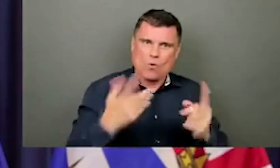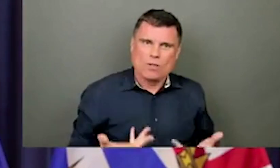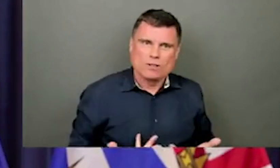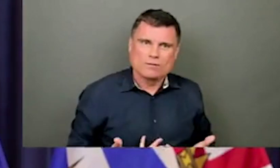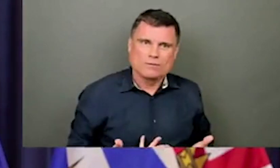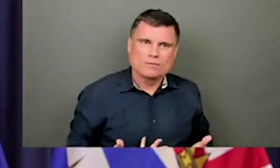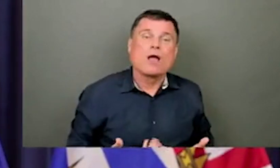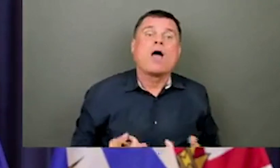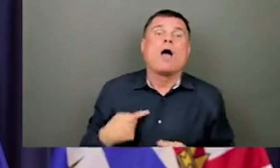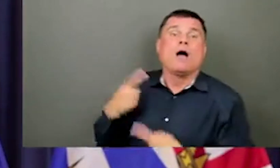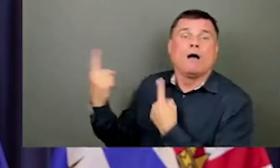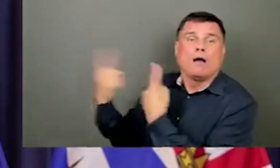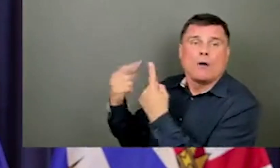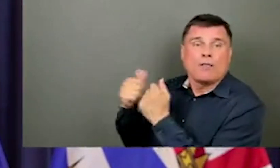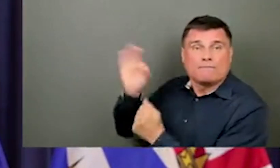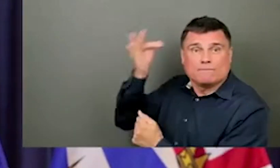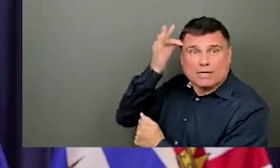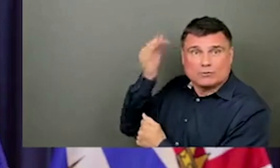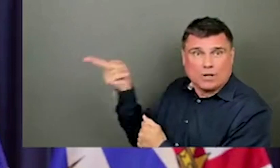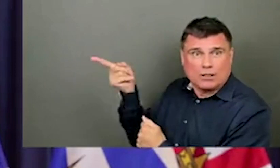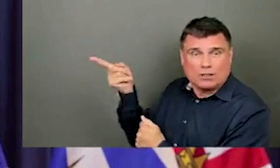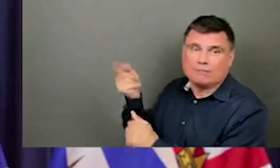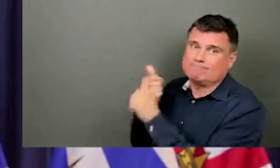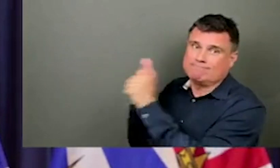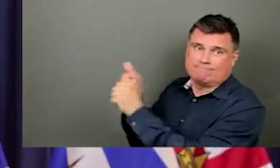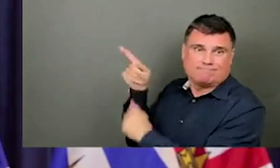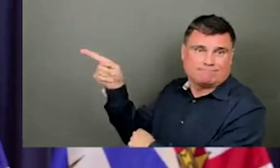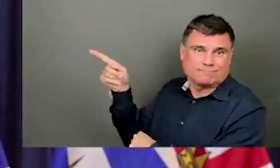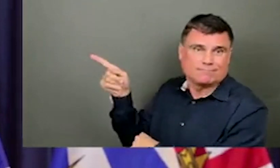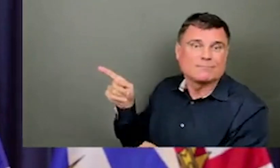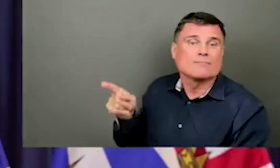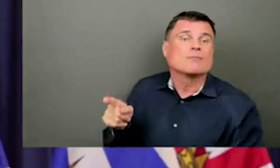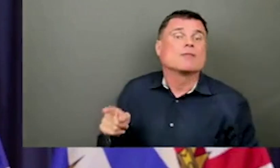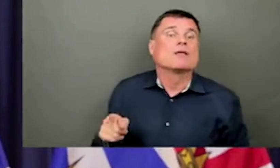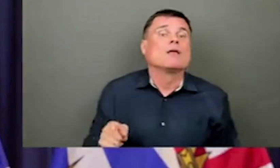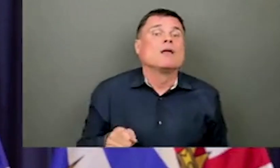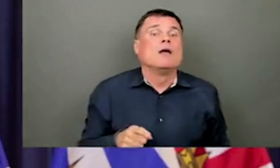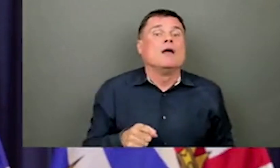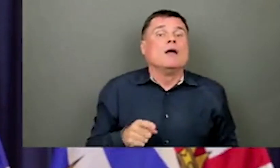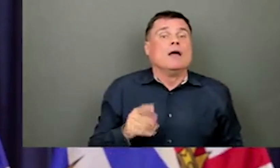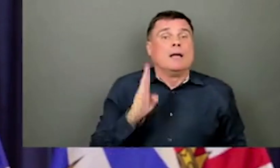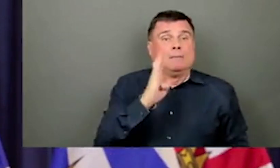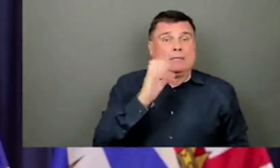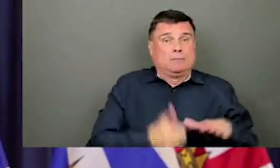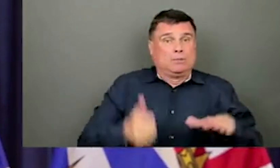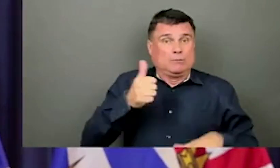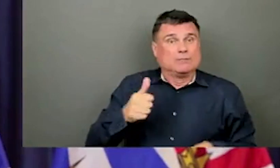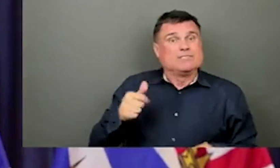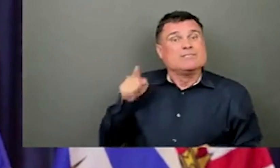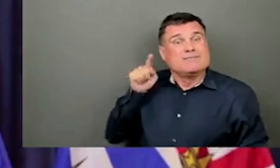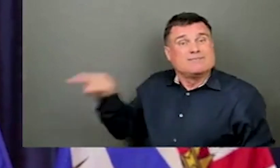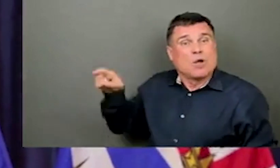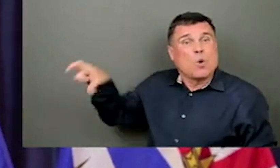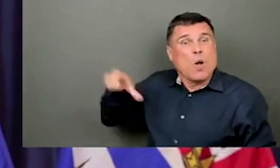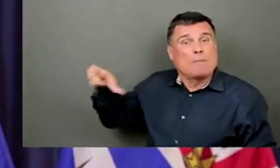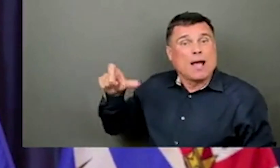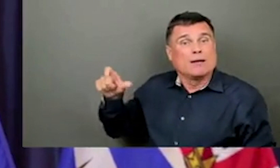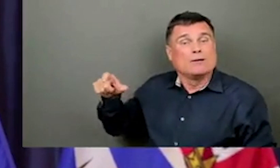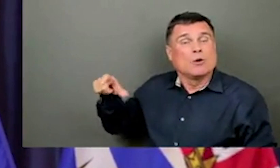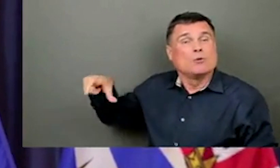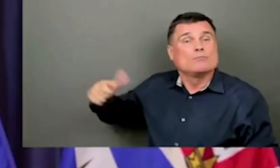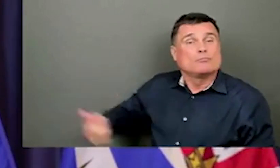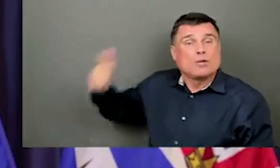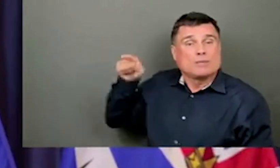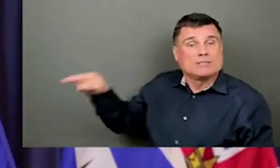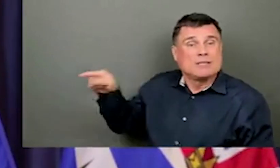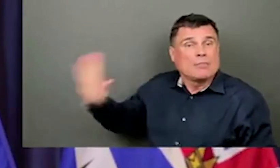And I made reference to Premier Legault from Quebec, who I've had recent conversations with about their experience. I believe Manitoba is already